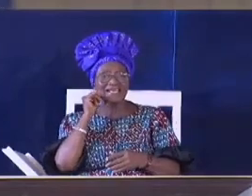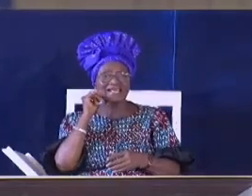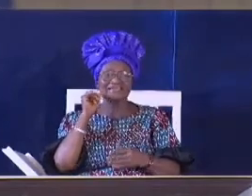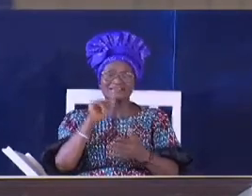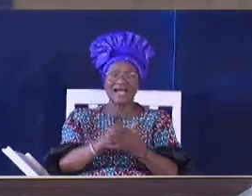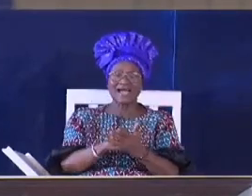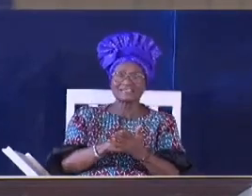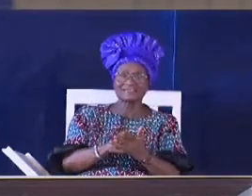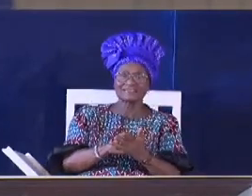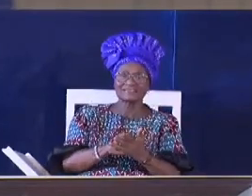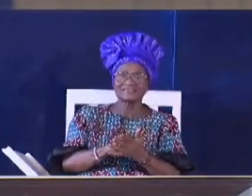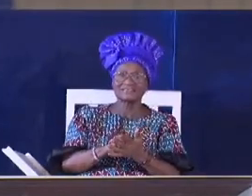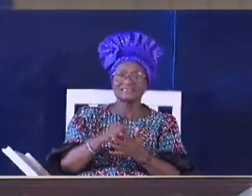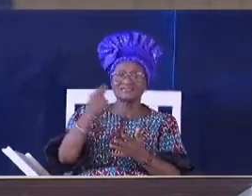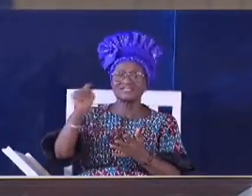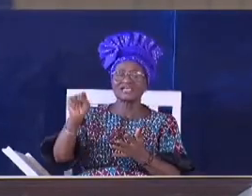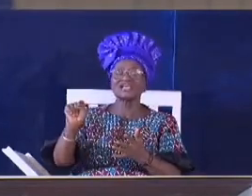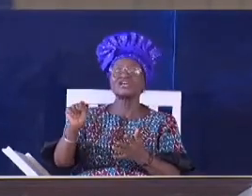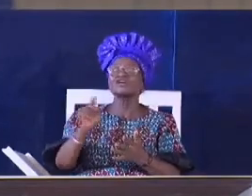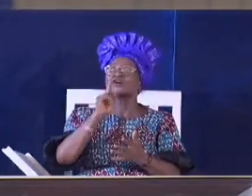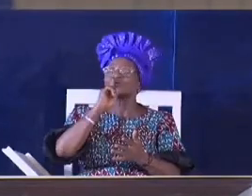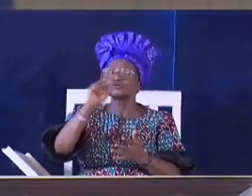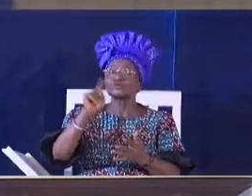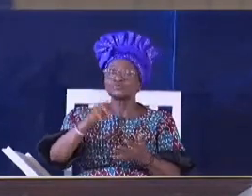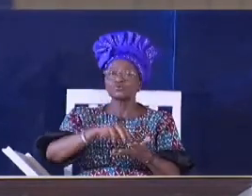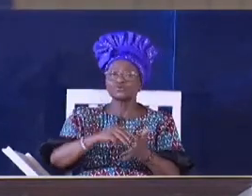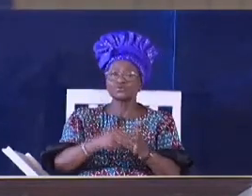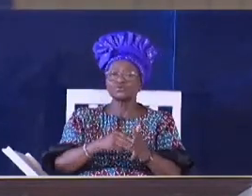that the true meaning of encounter